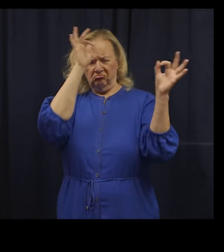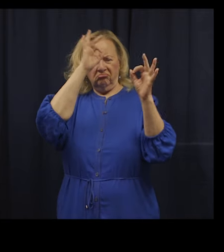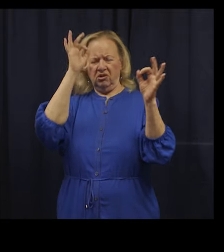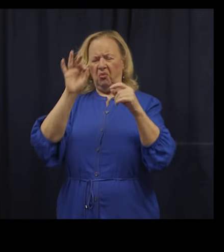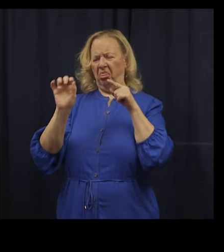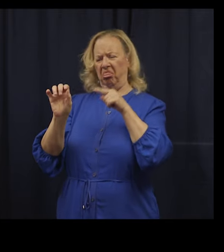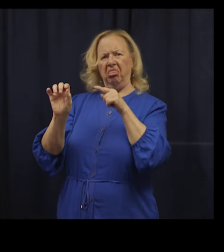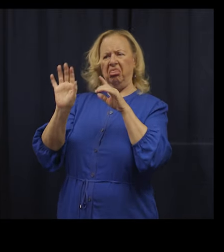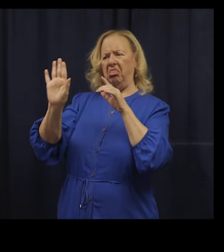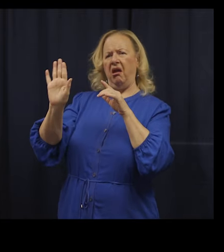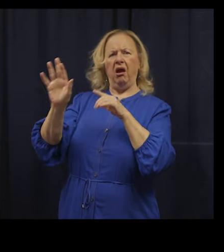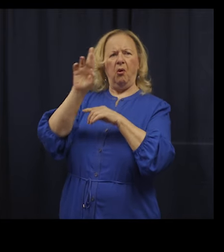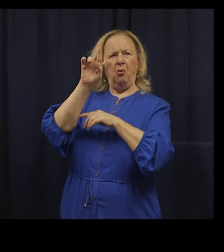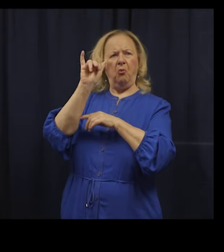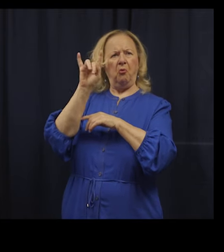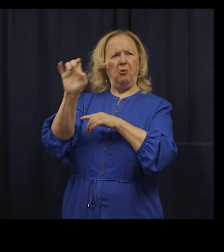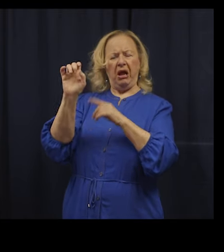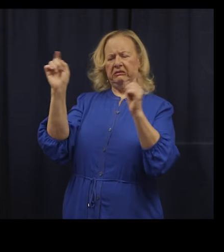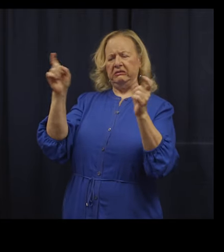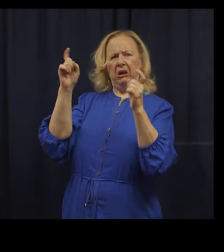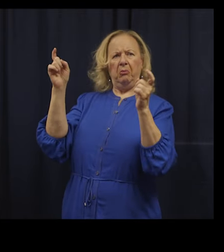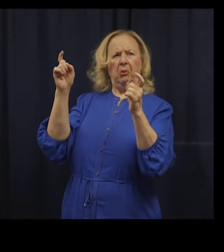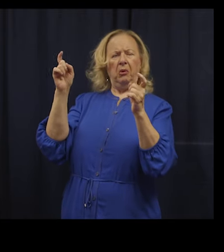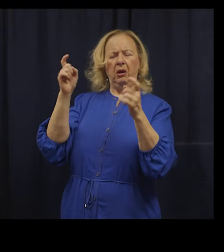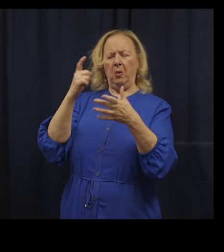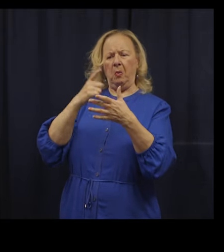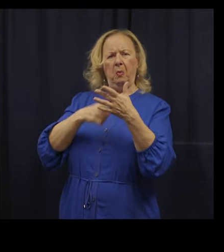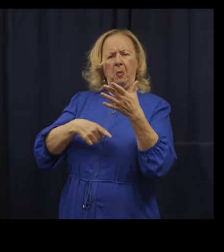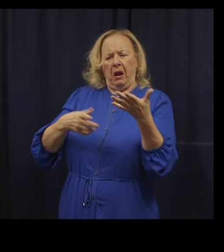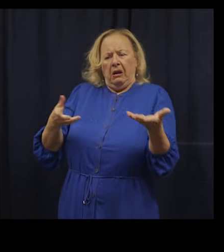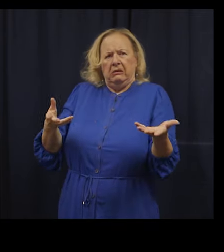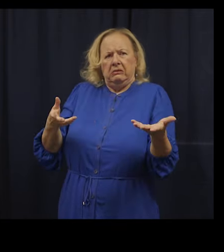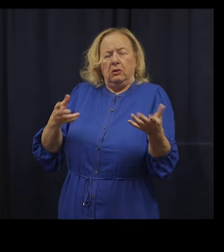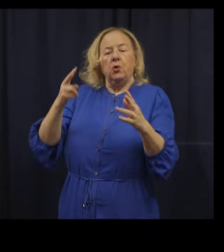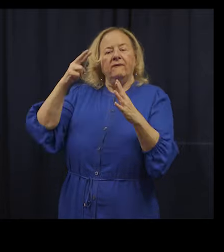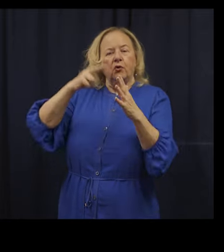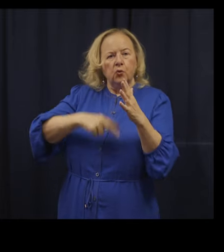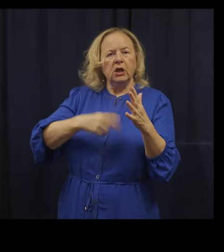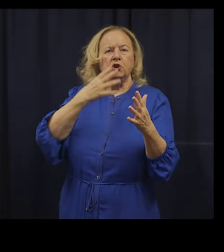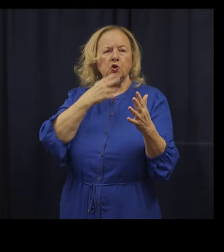don't know any of the ceremonies. The only way we find what those were is if we read Jewish history.